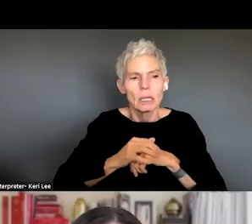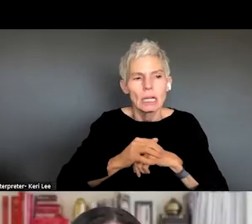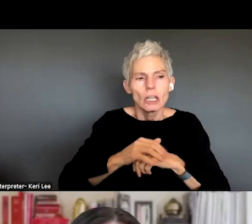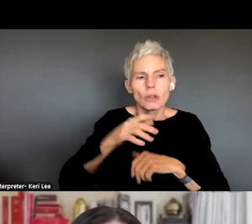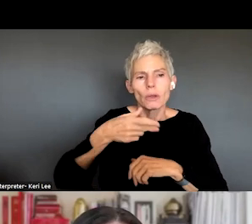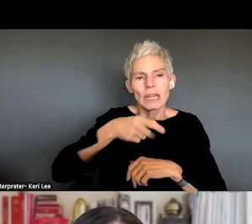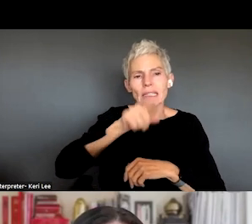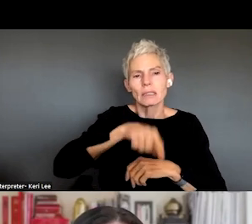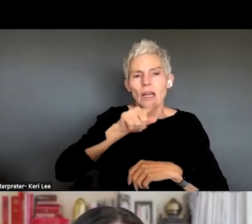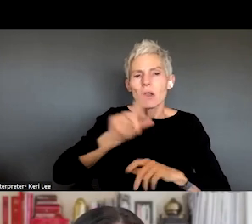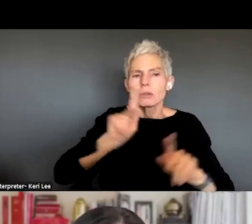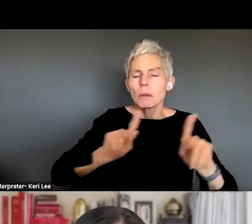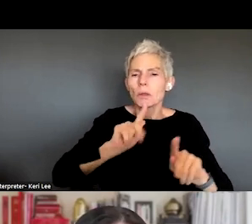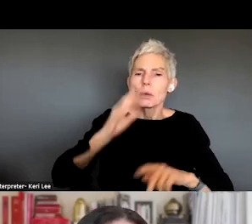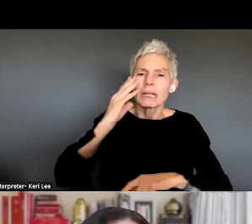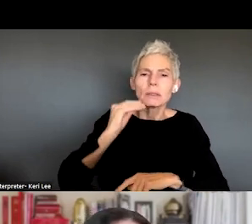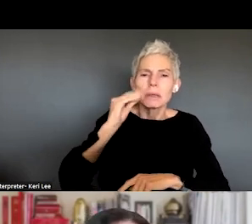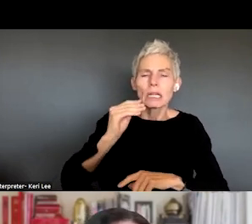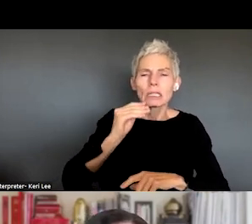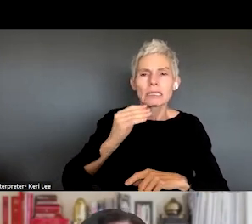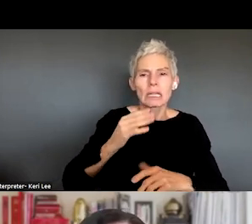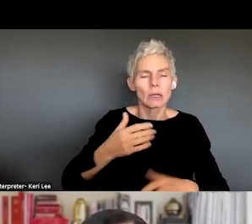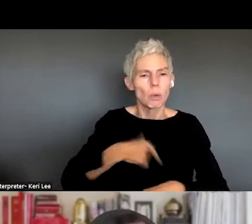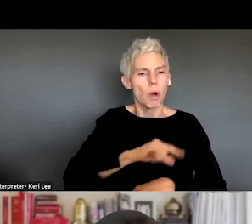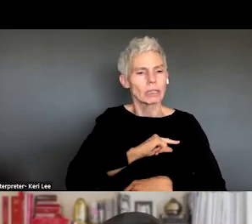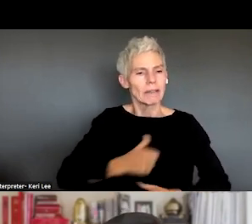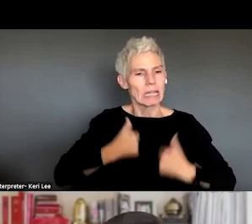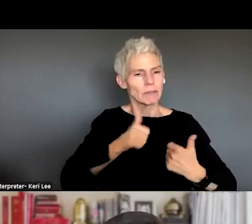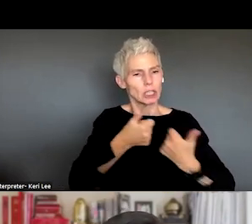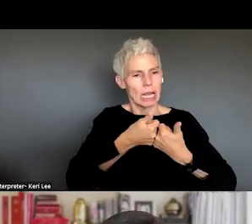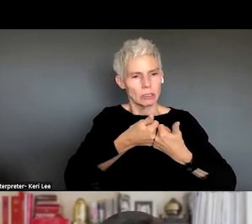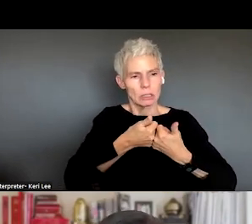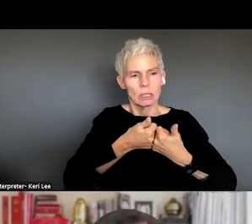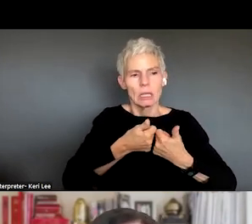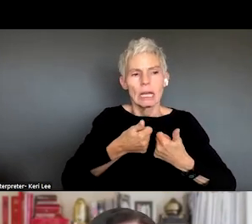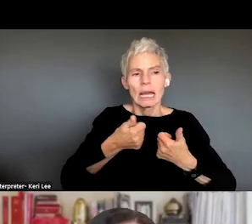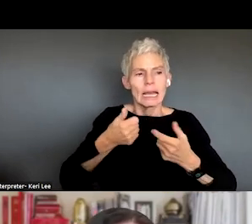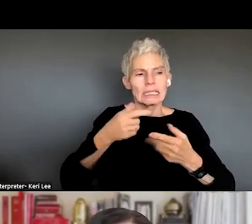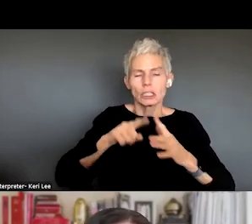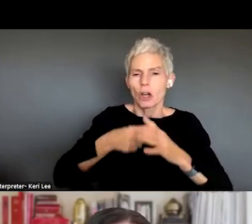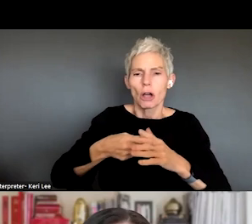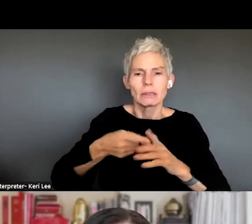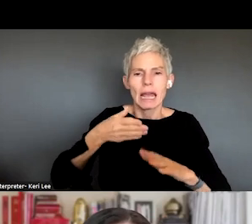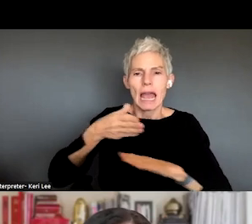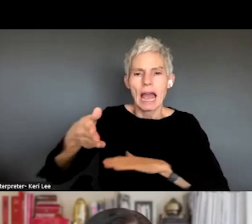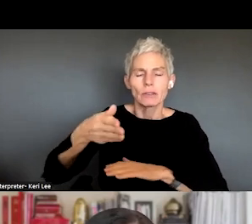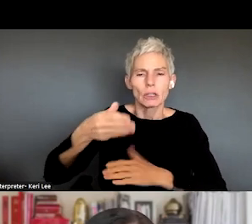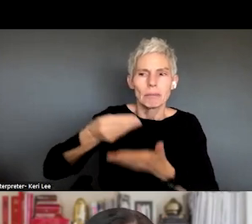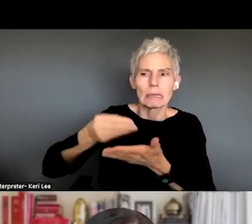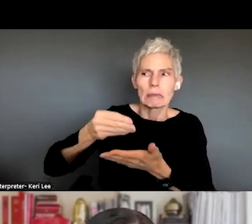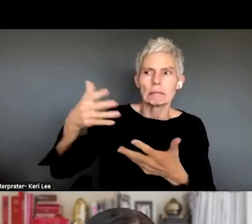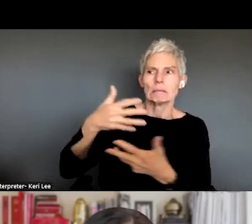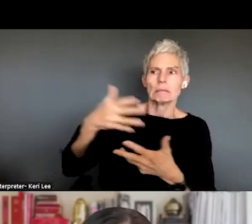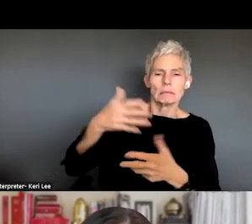people experiencing quality of life challenges, has resumed after a funding scare. Moki, can you share a little bit about what